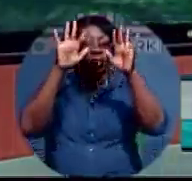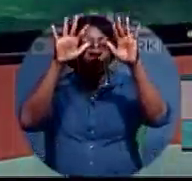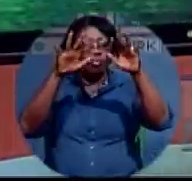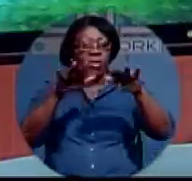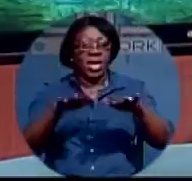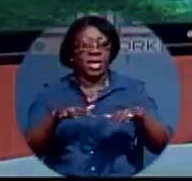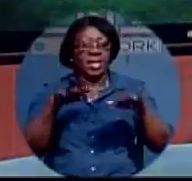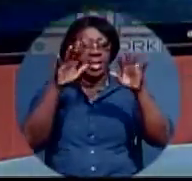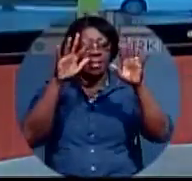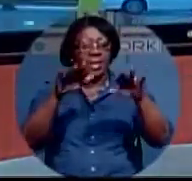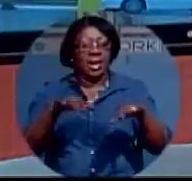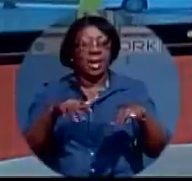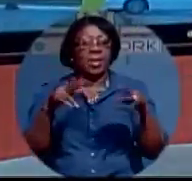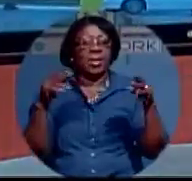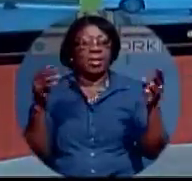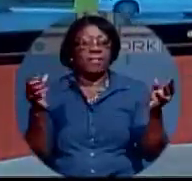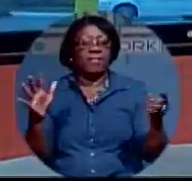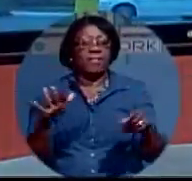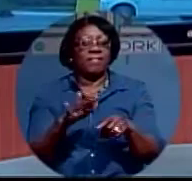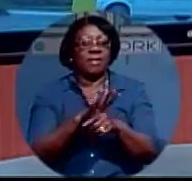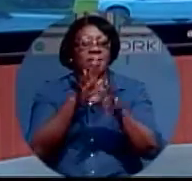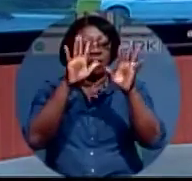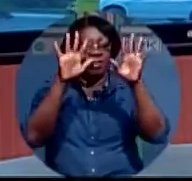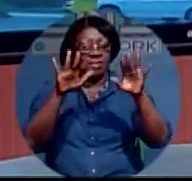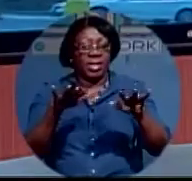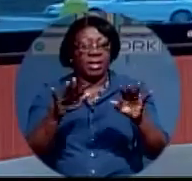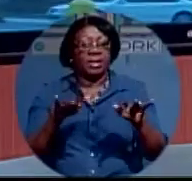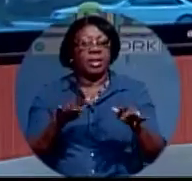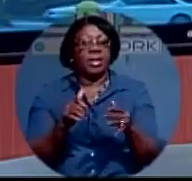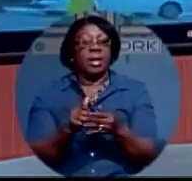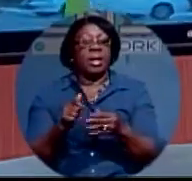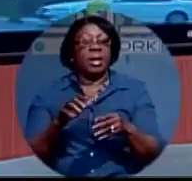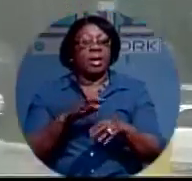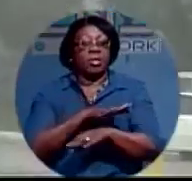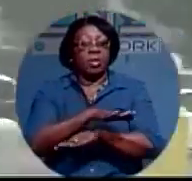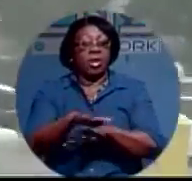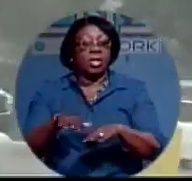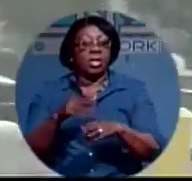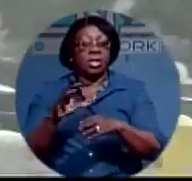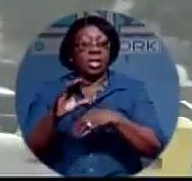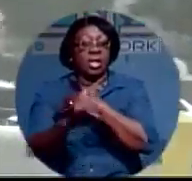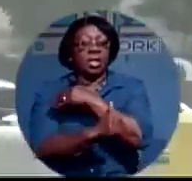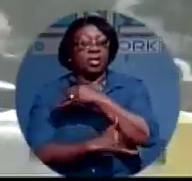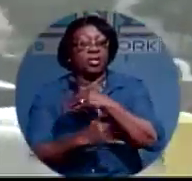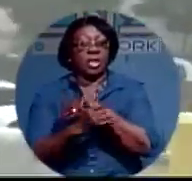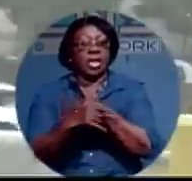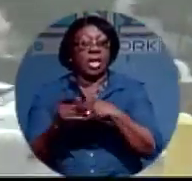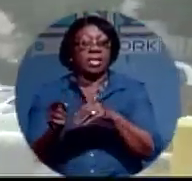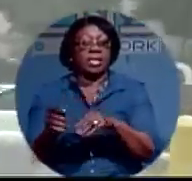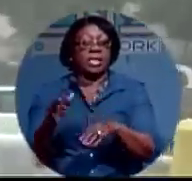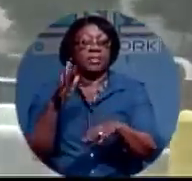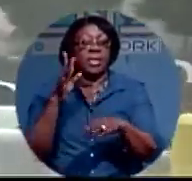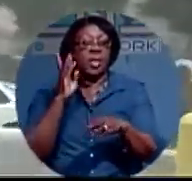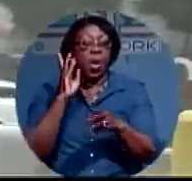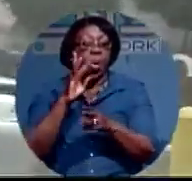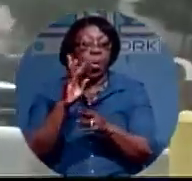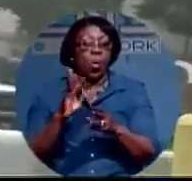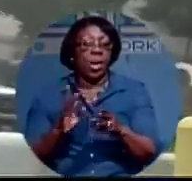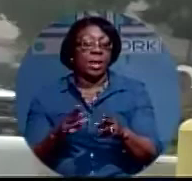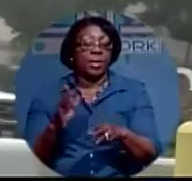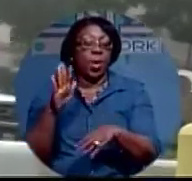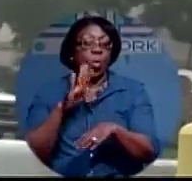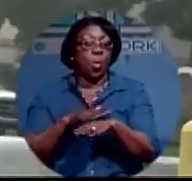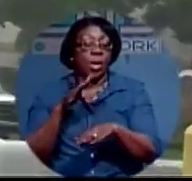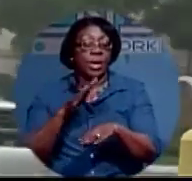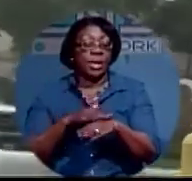came down in what seems like buckets this afternoon here in New Providence and across the country as severe weather warnings went up from around 2